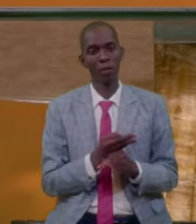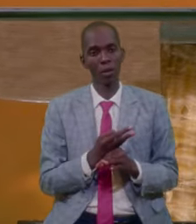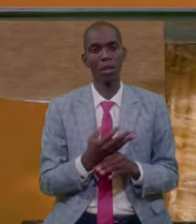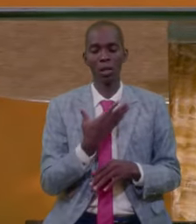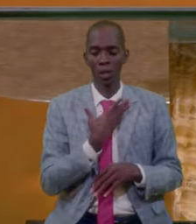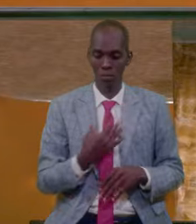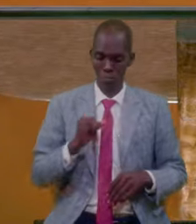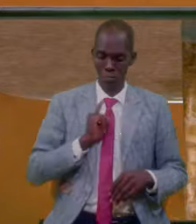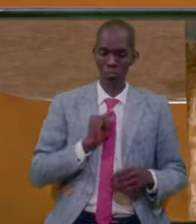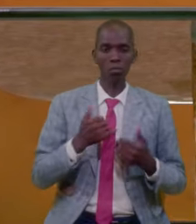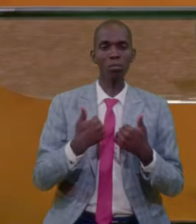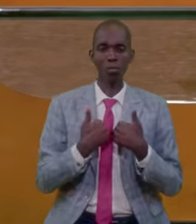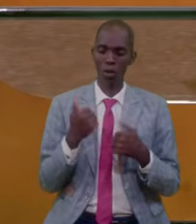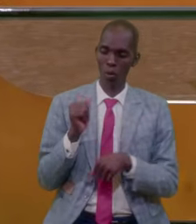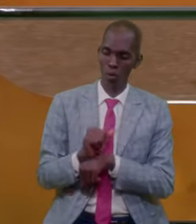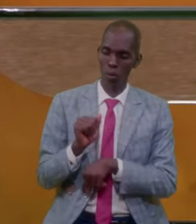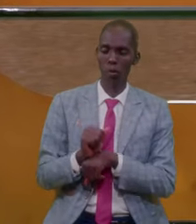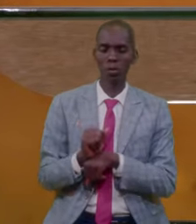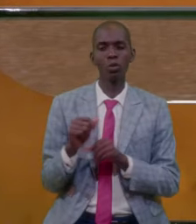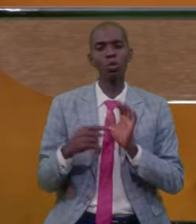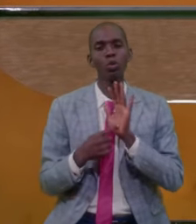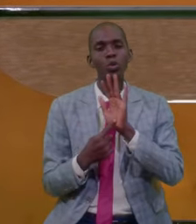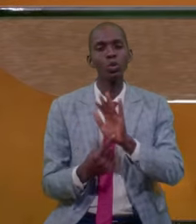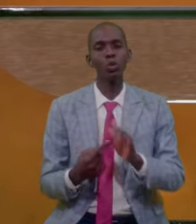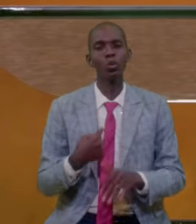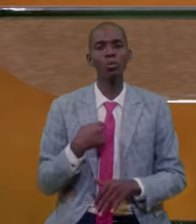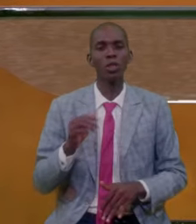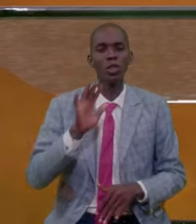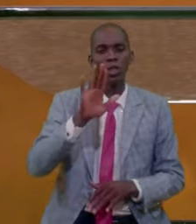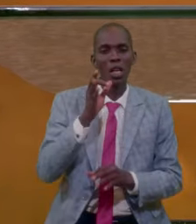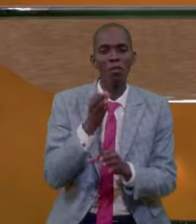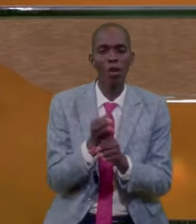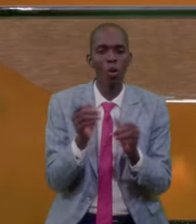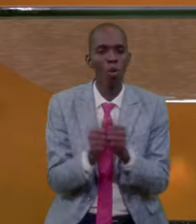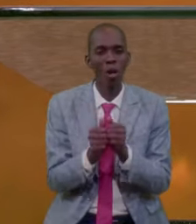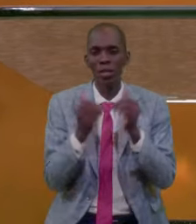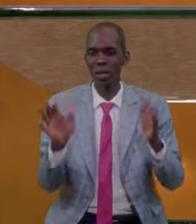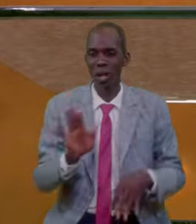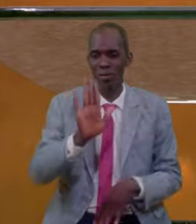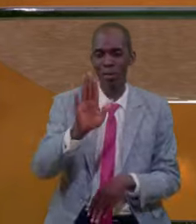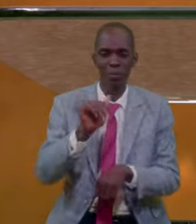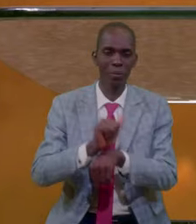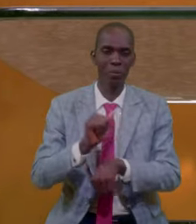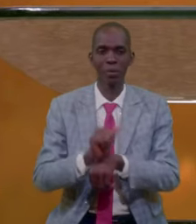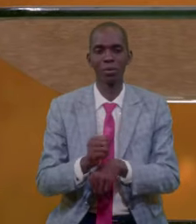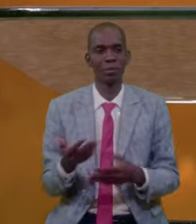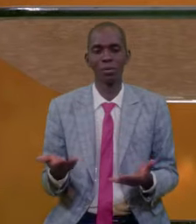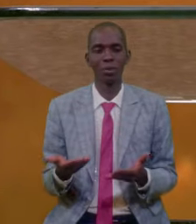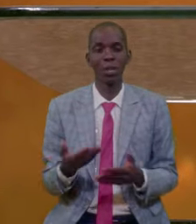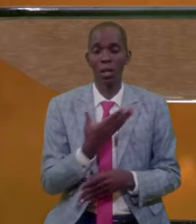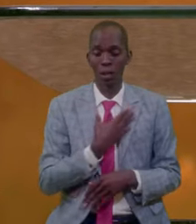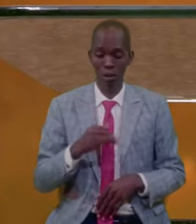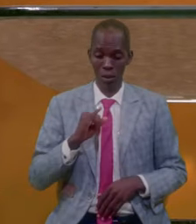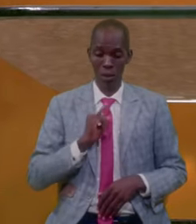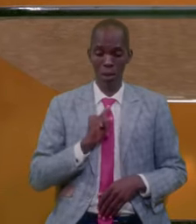I have works. Show me thy faith without thy works, and I will show